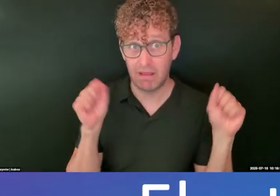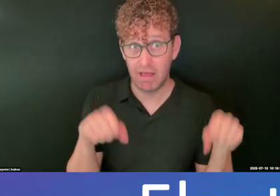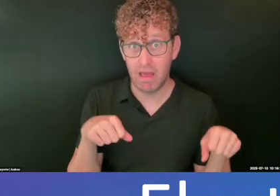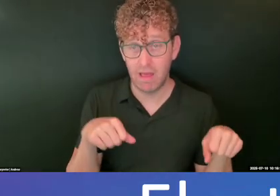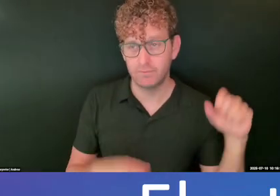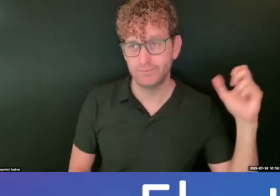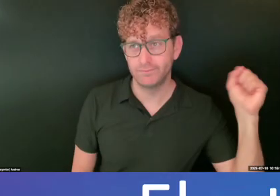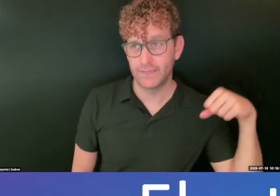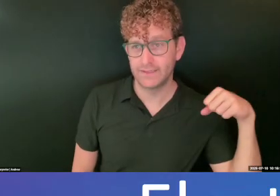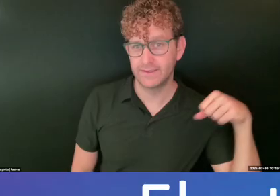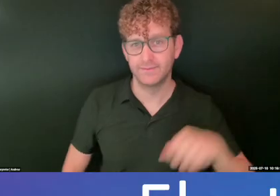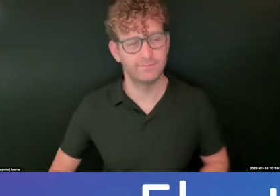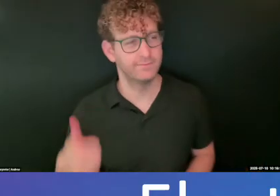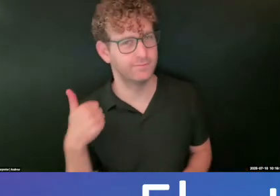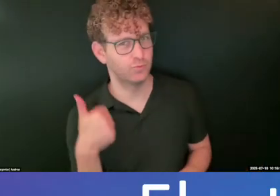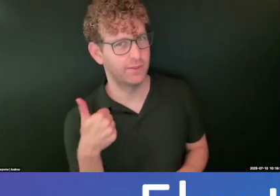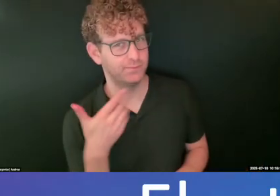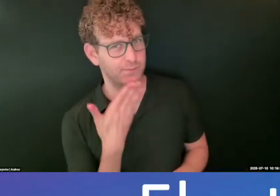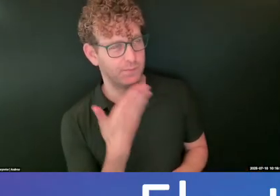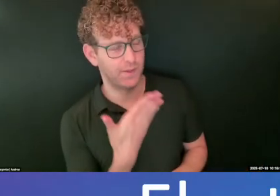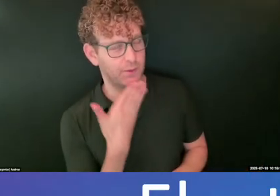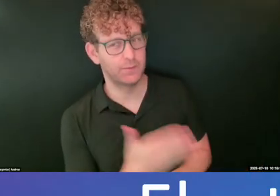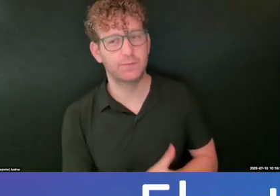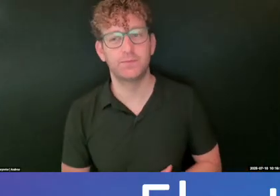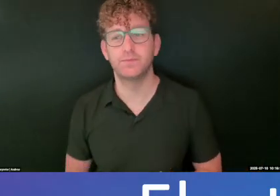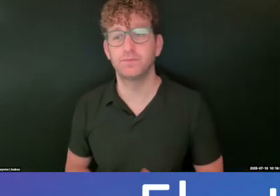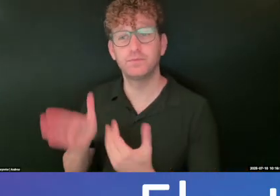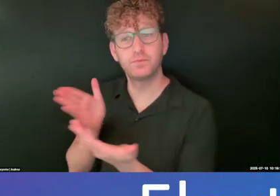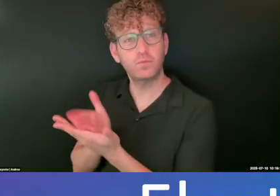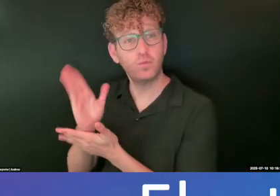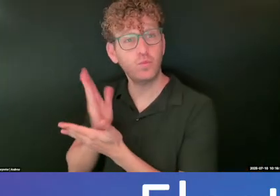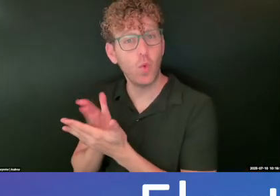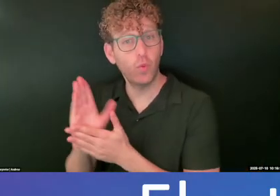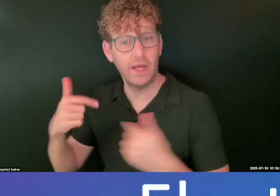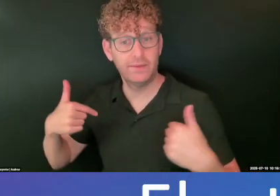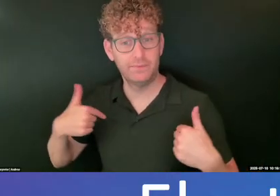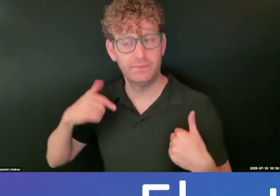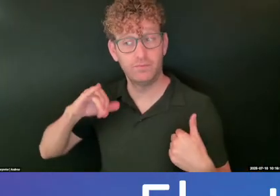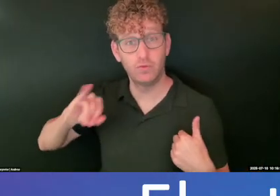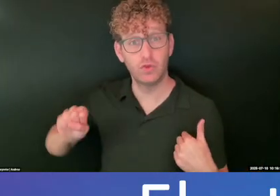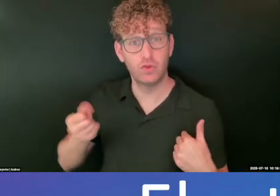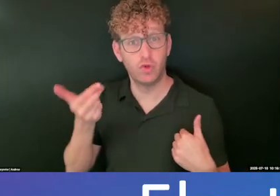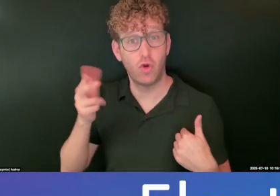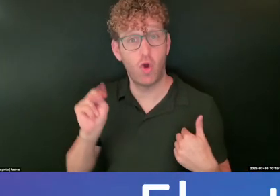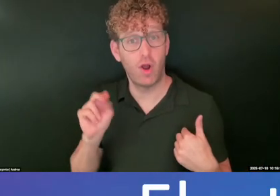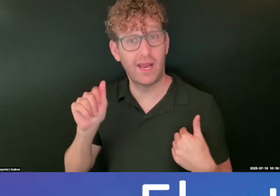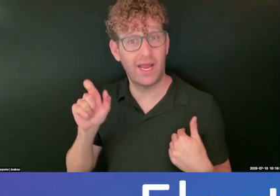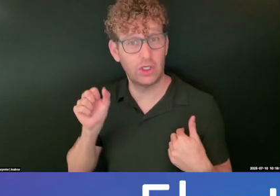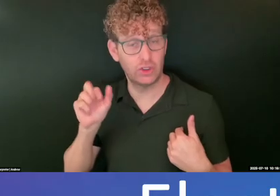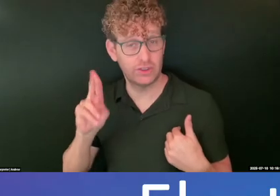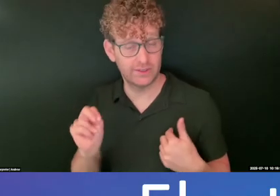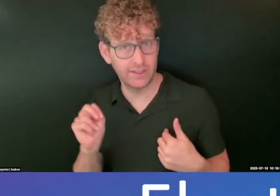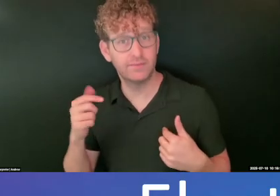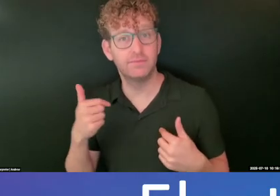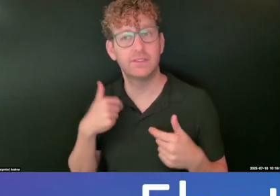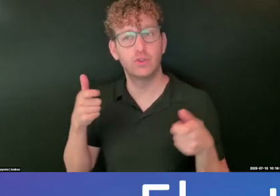Yes. Great, thank Okay. you very much. All right, I'm John Anderson. I am the Director of EV Programs